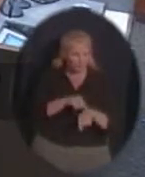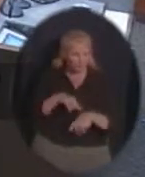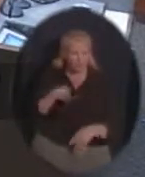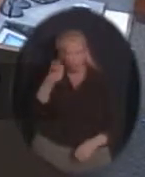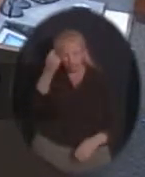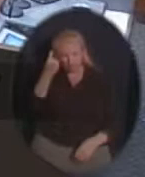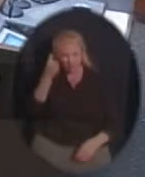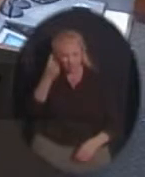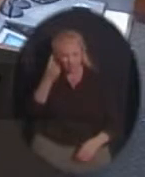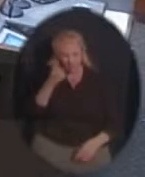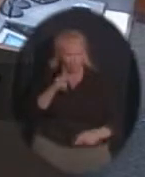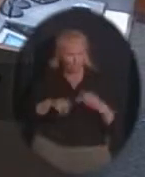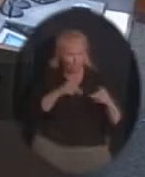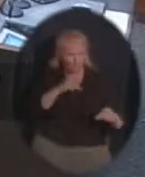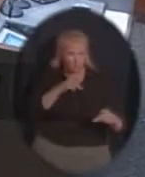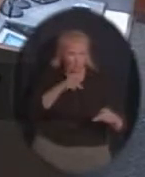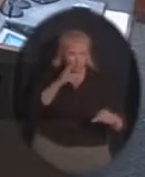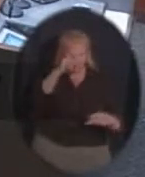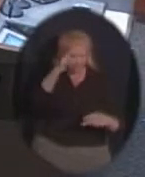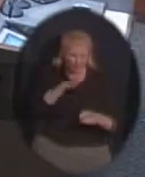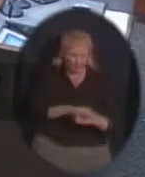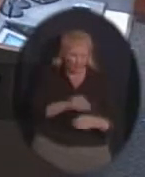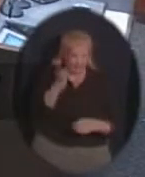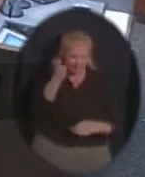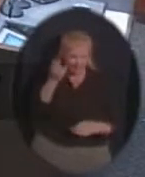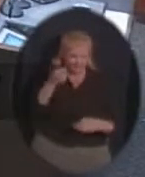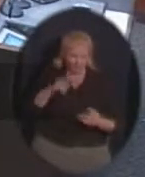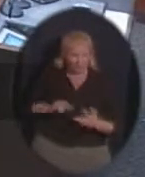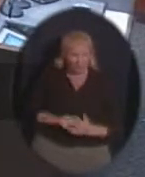by implementing this, there's other